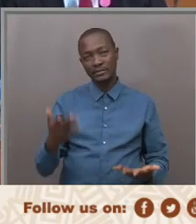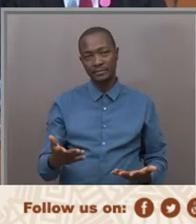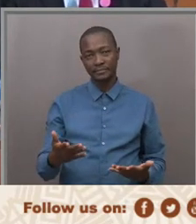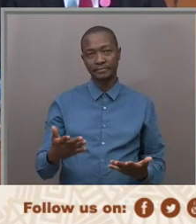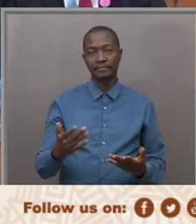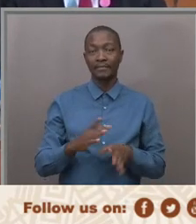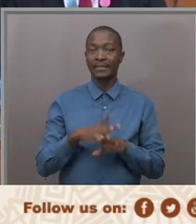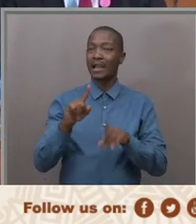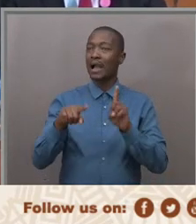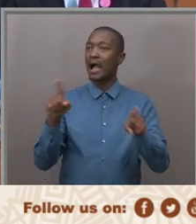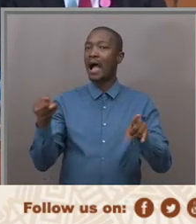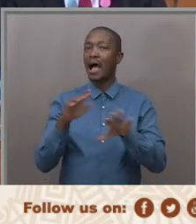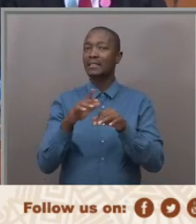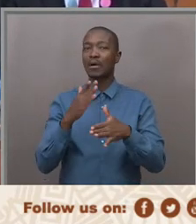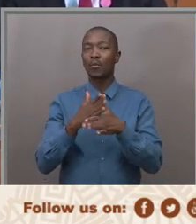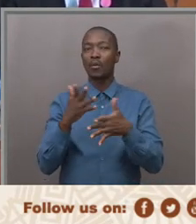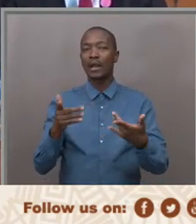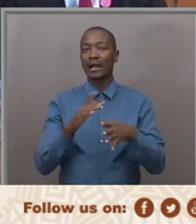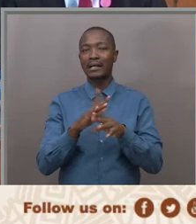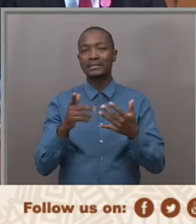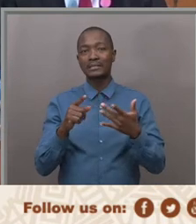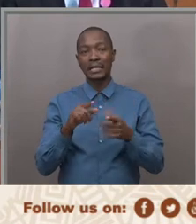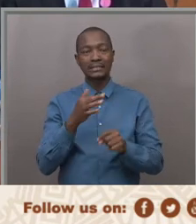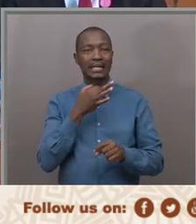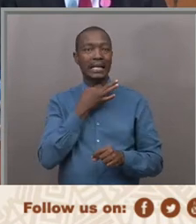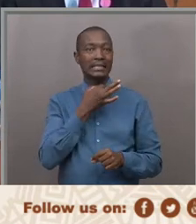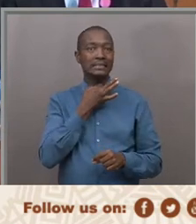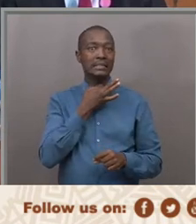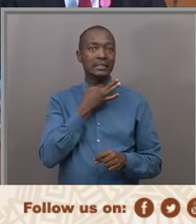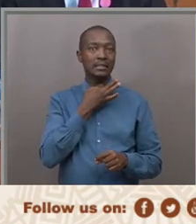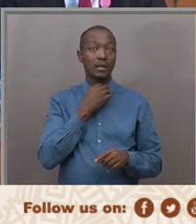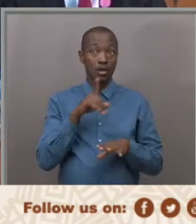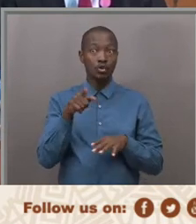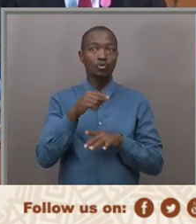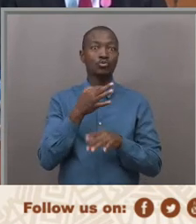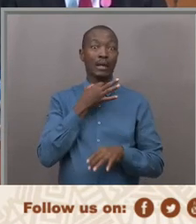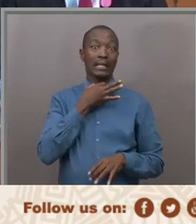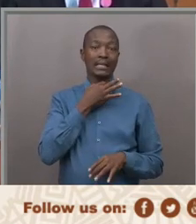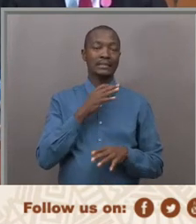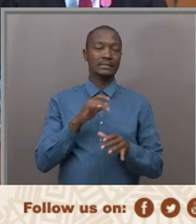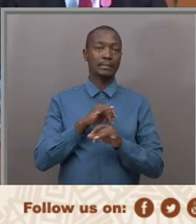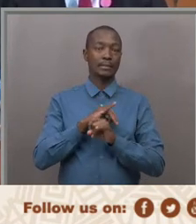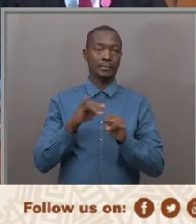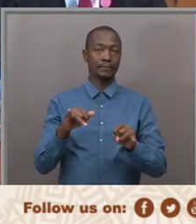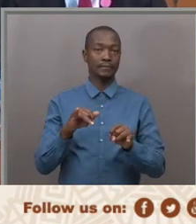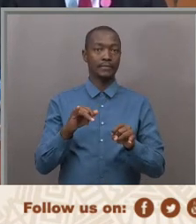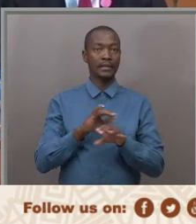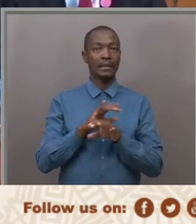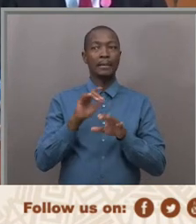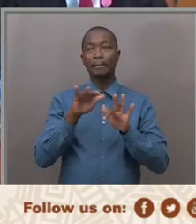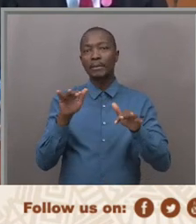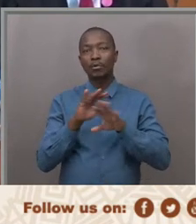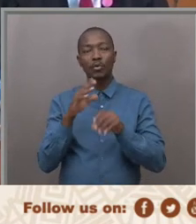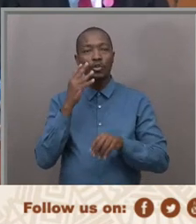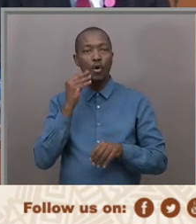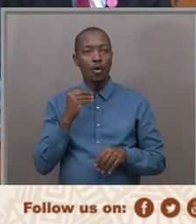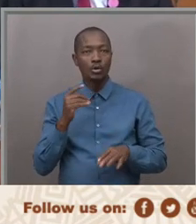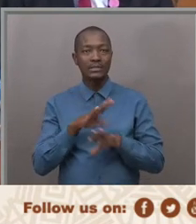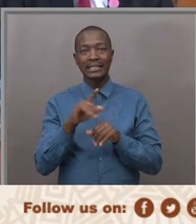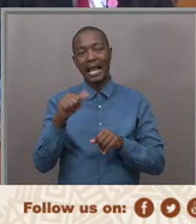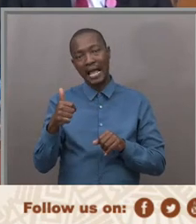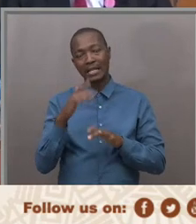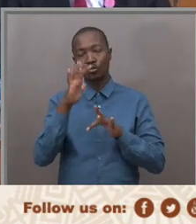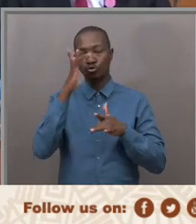Also, other workers, as well as the risky, those who are at great risk, people, the elderly people and people with